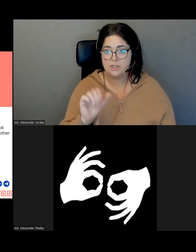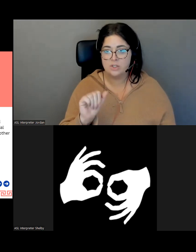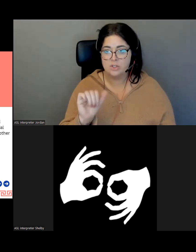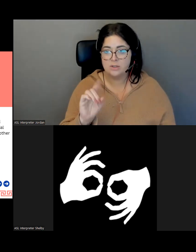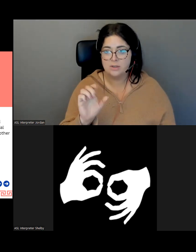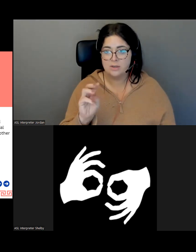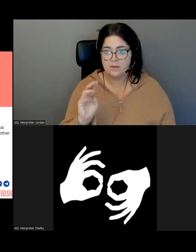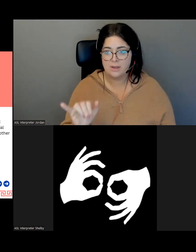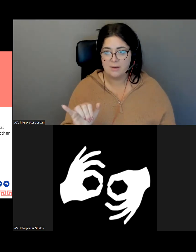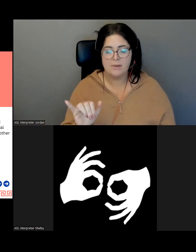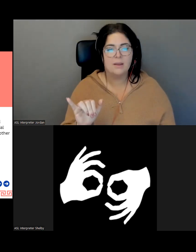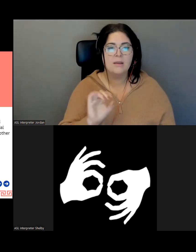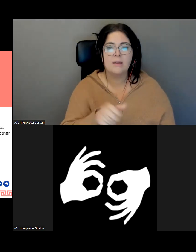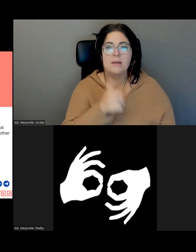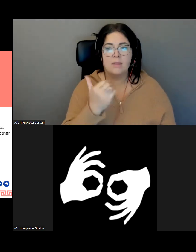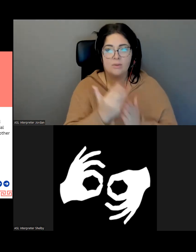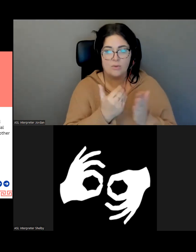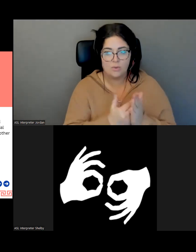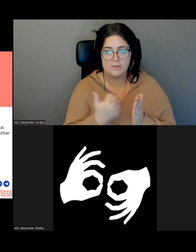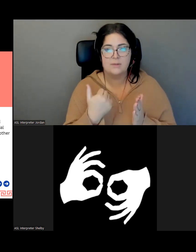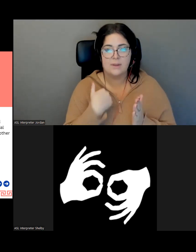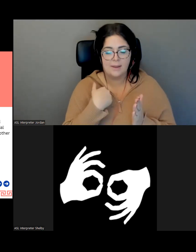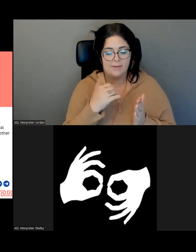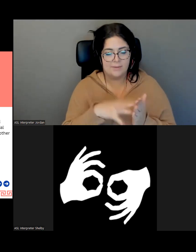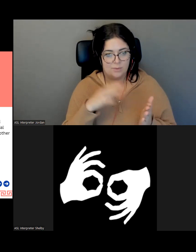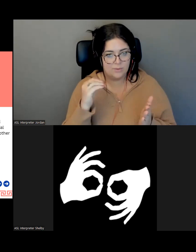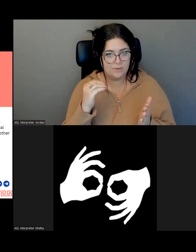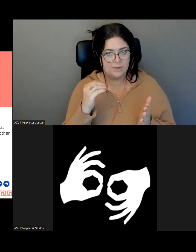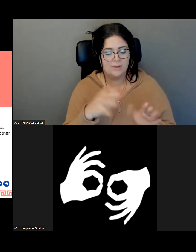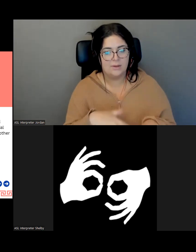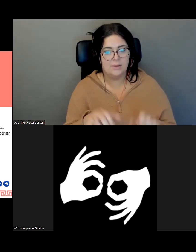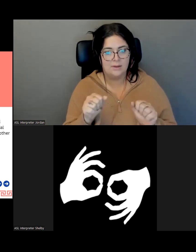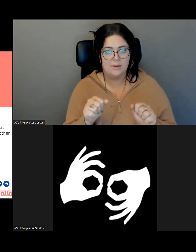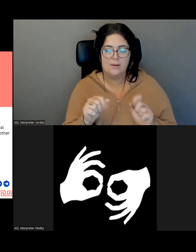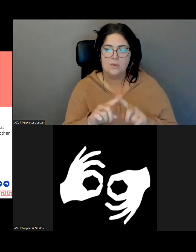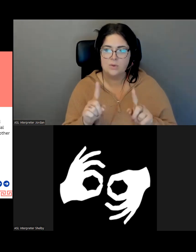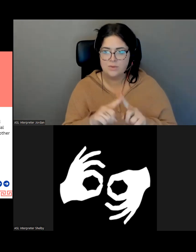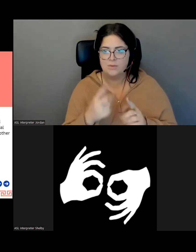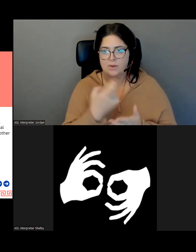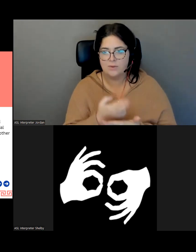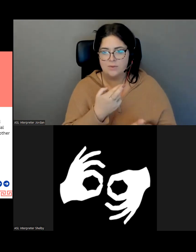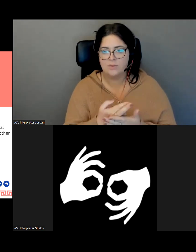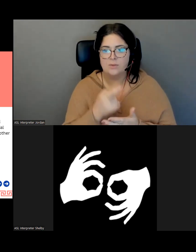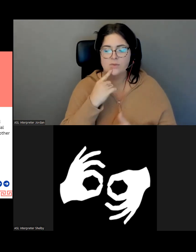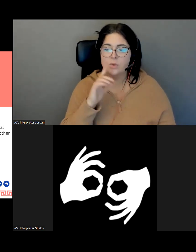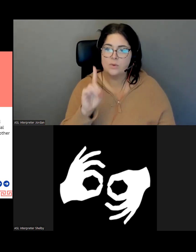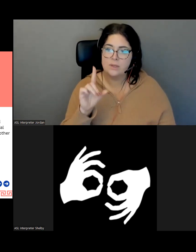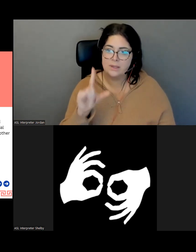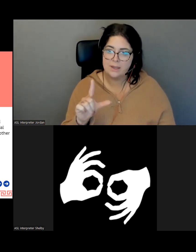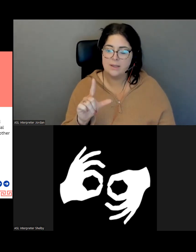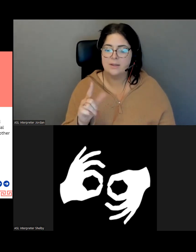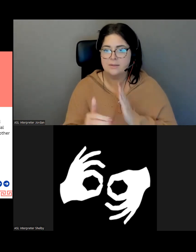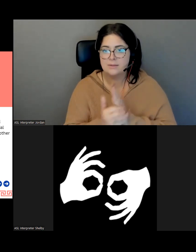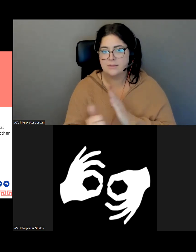the digital library and the different services and resources that we have there. You can take courses on digital literacy skills, social